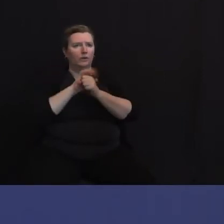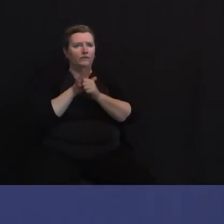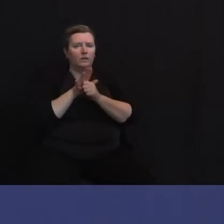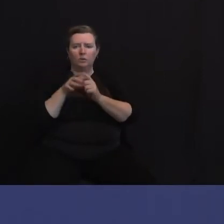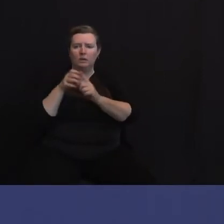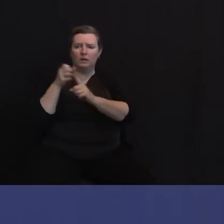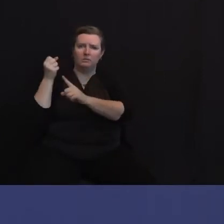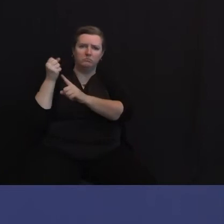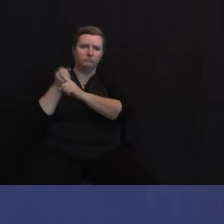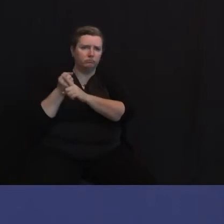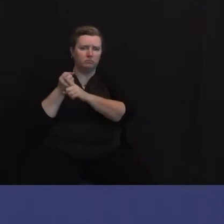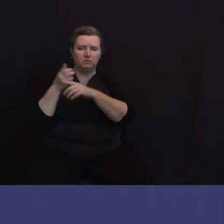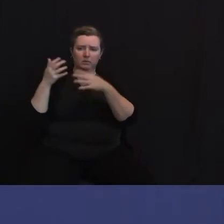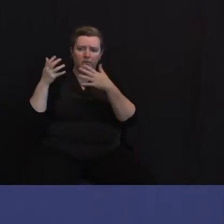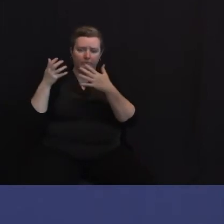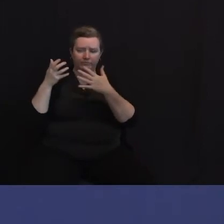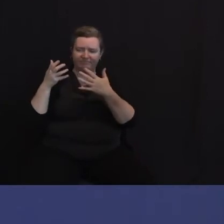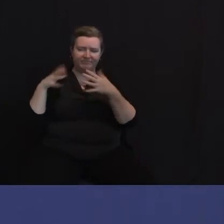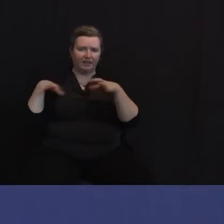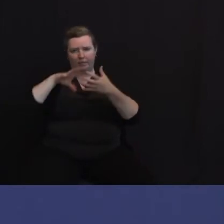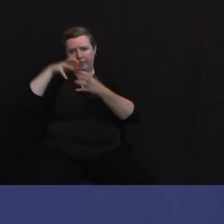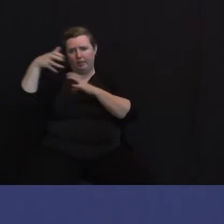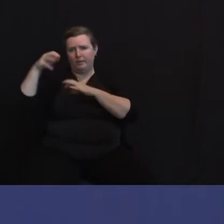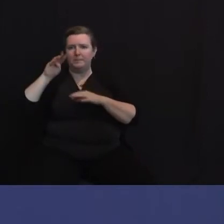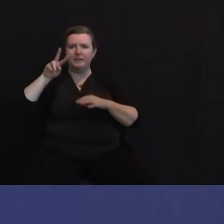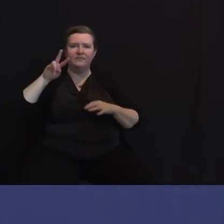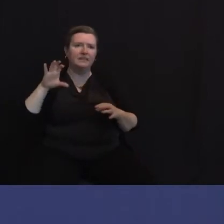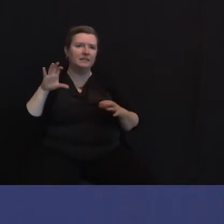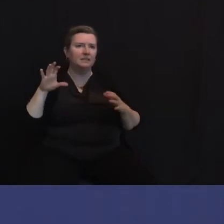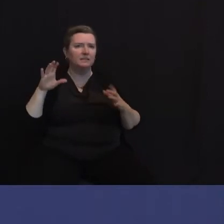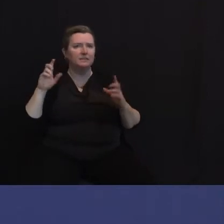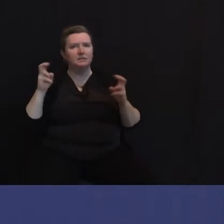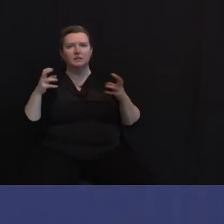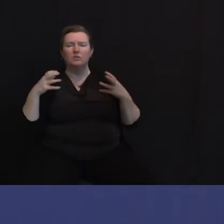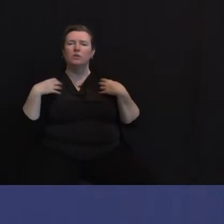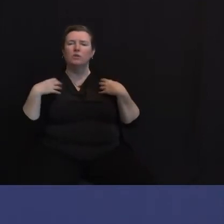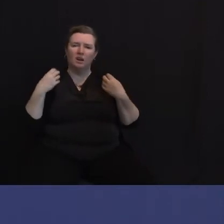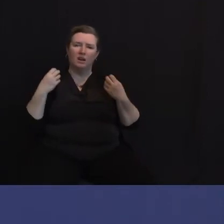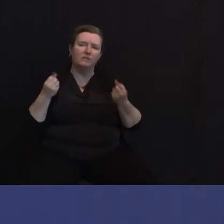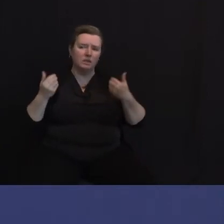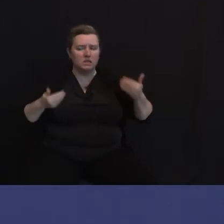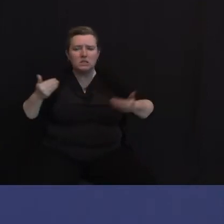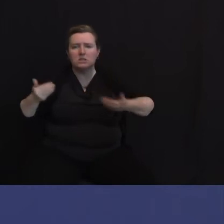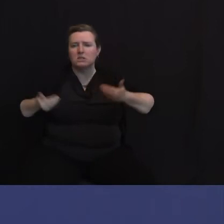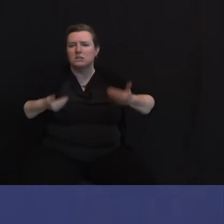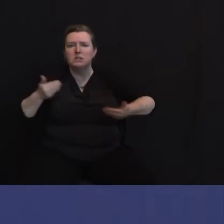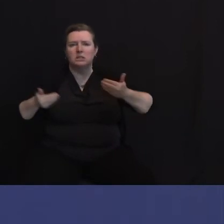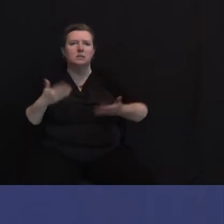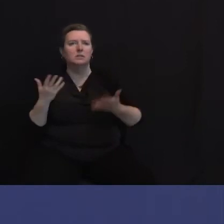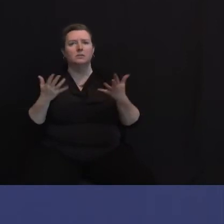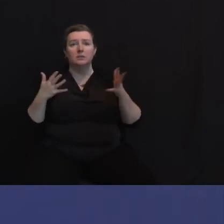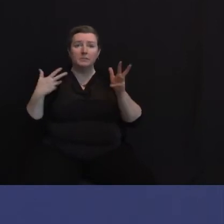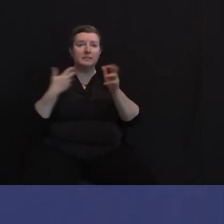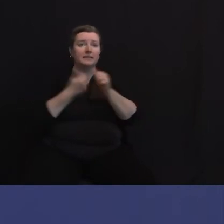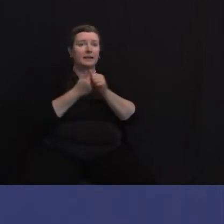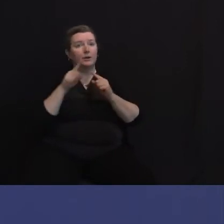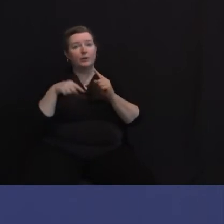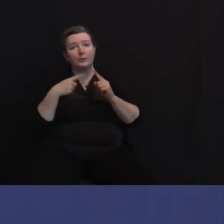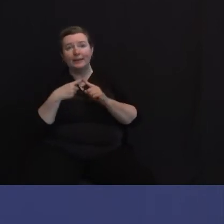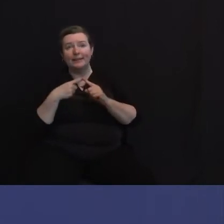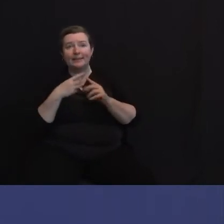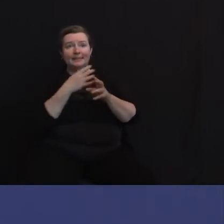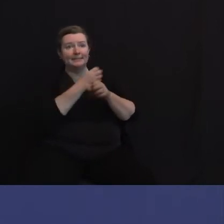verb, by the pandemic, by COVID-19. I don't have any update on timing. I think